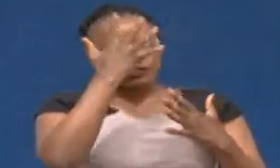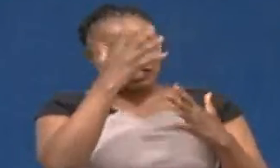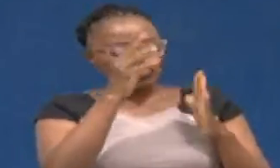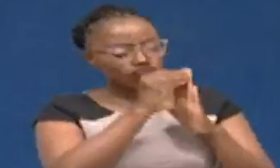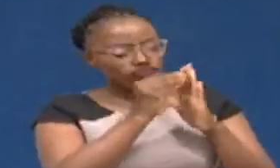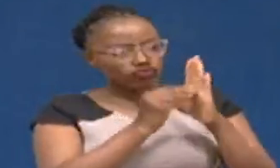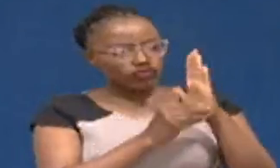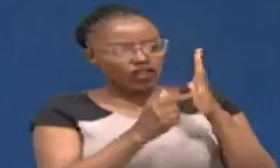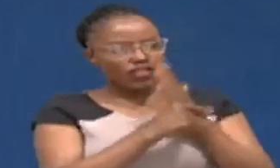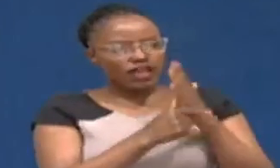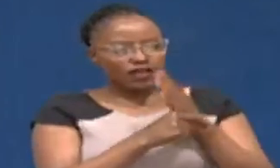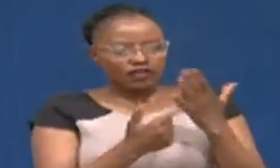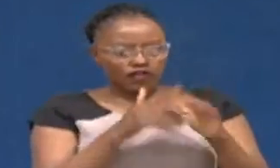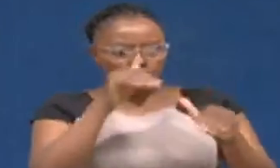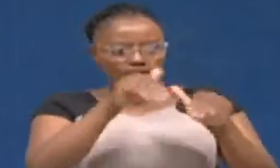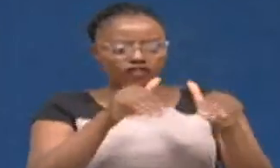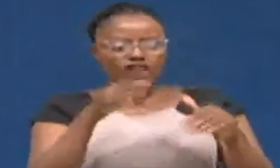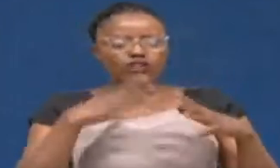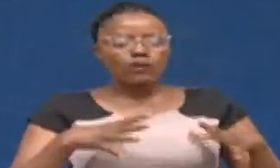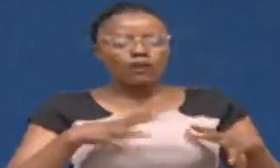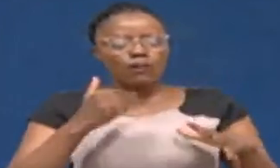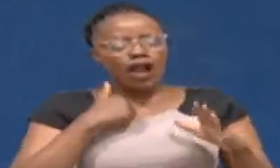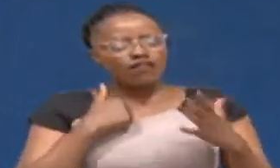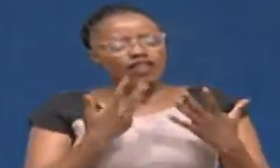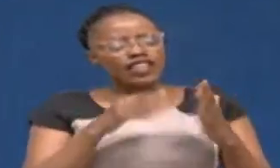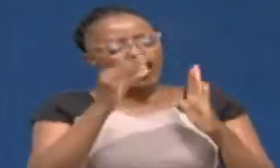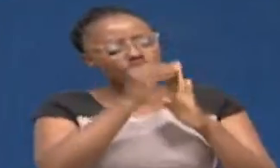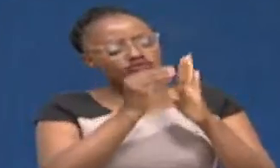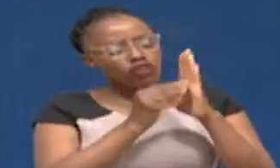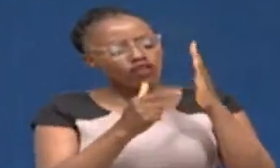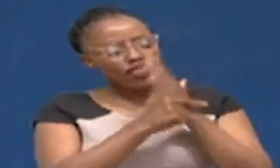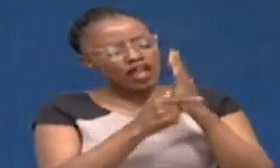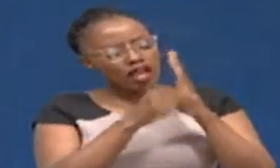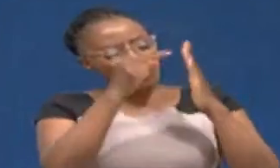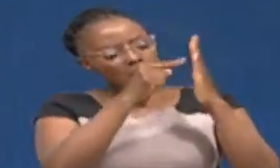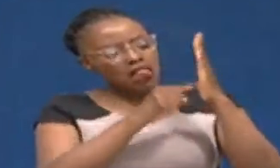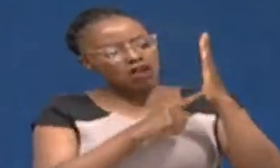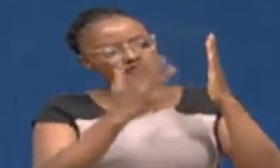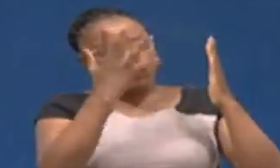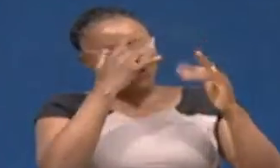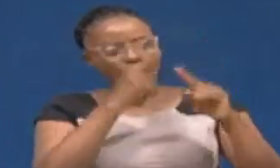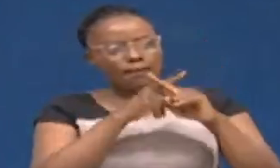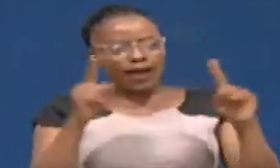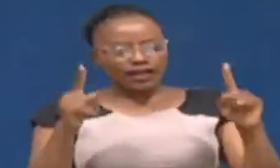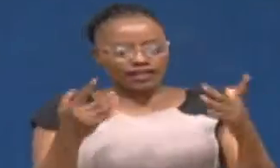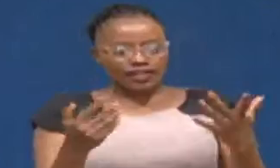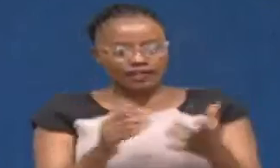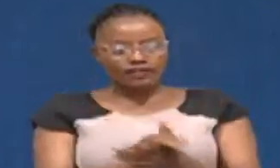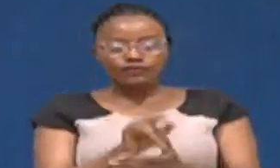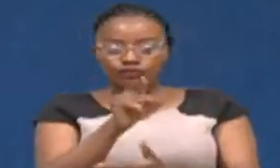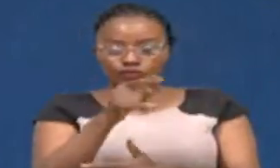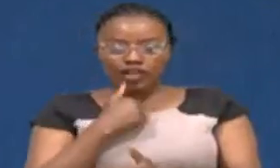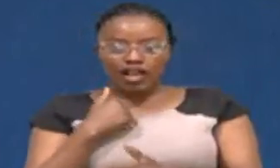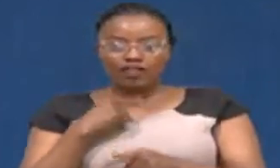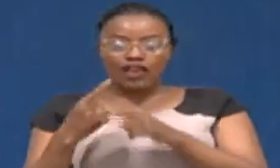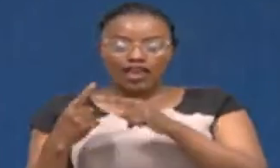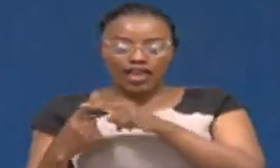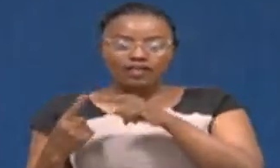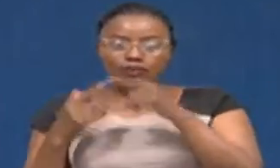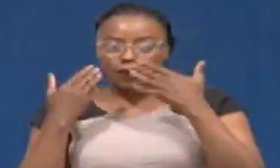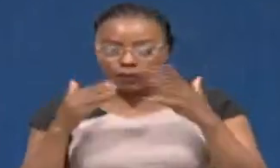it's the same people still elect the people that you have in your list of shame. We'll talk about the role of the people in just a bit. But Evida, you have gone through